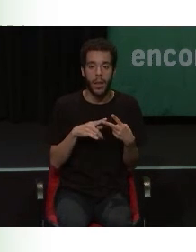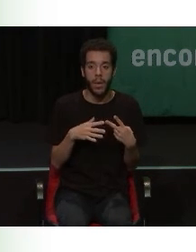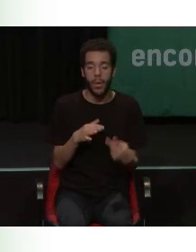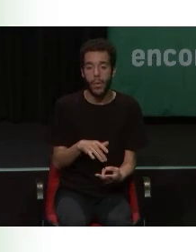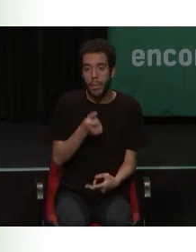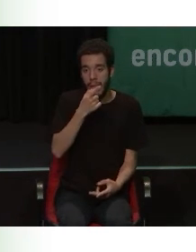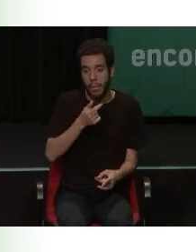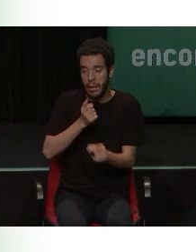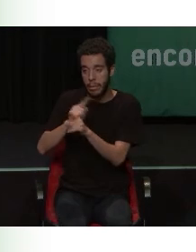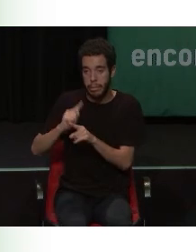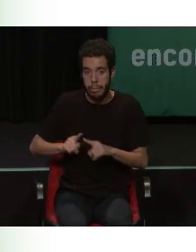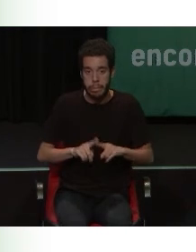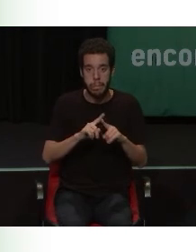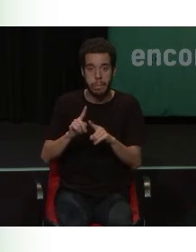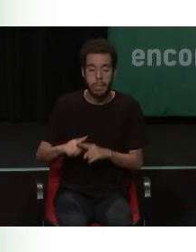materials